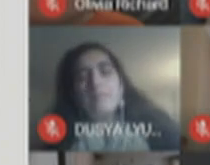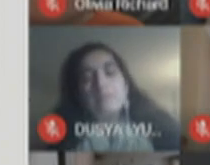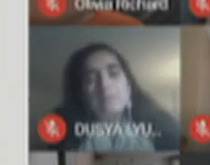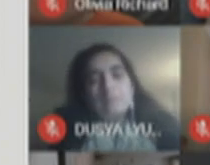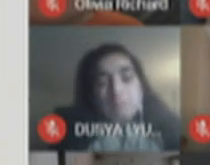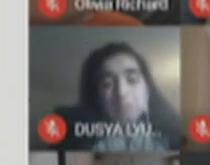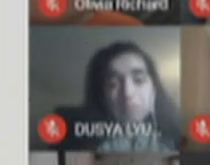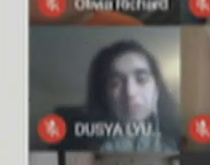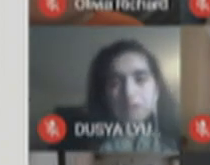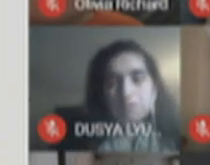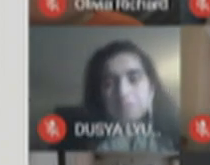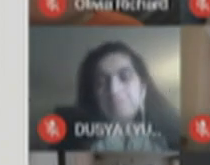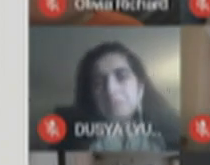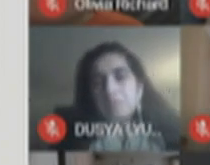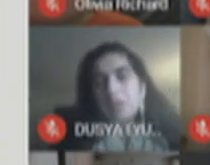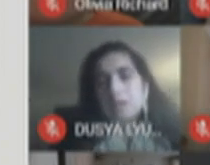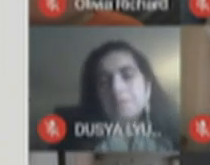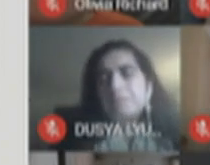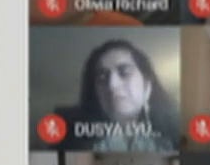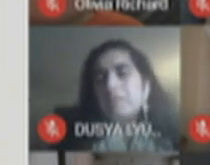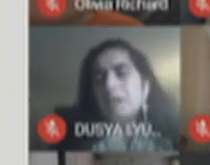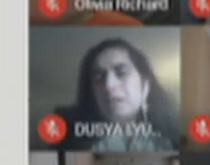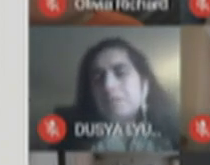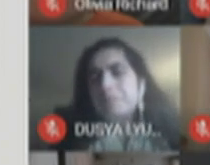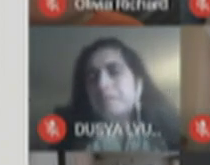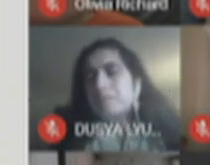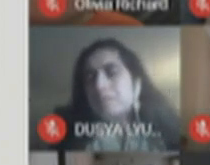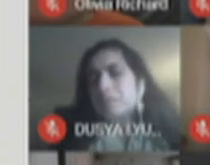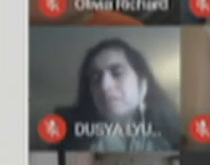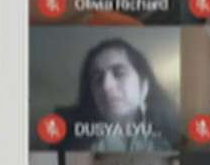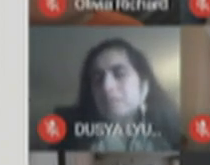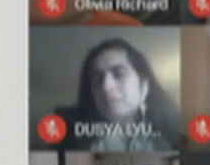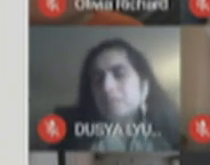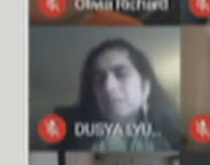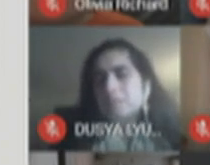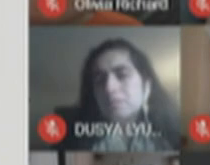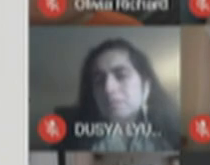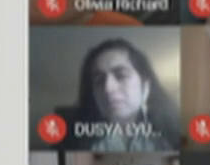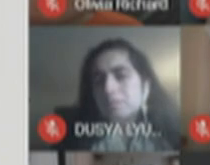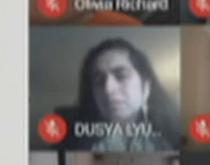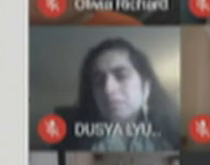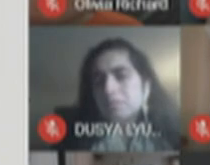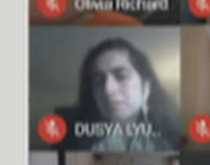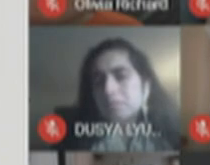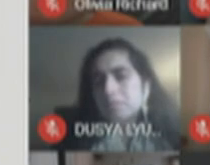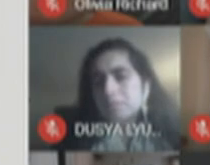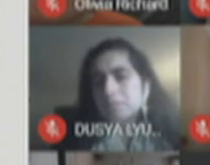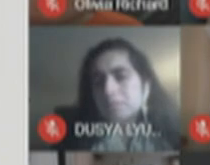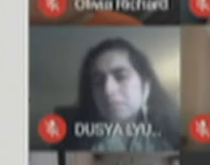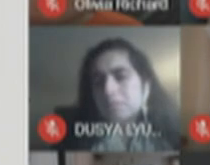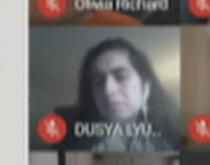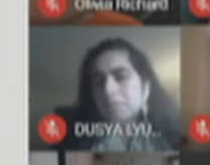access options are about who gets to live in housing and involve things like preferences for a specific kind of tenant or buyer,